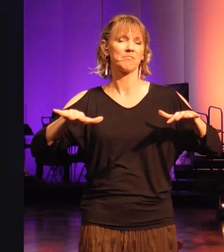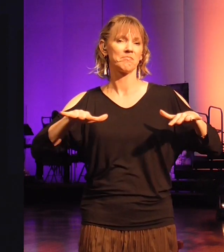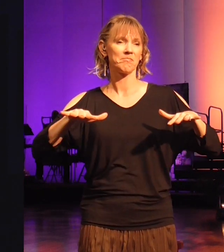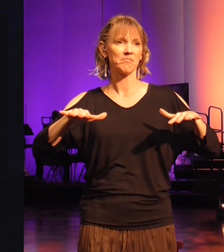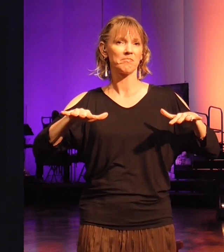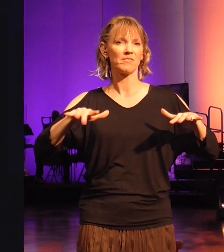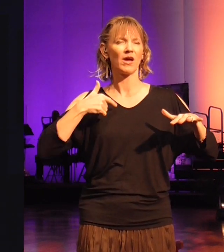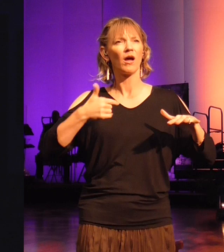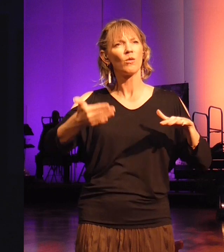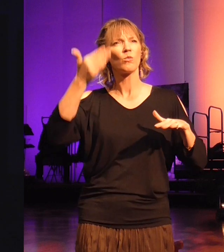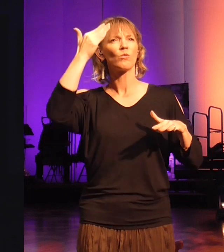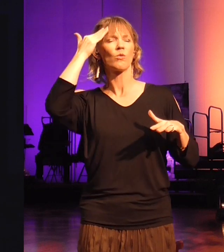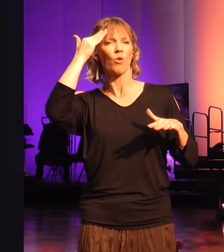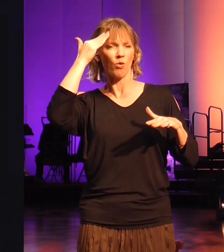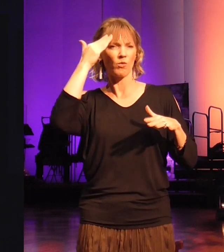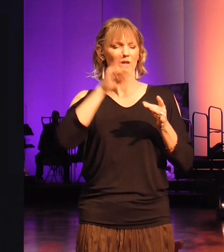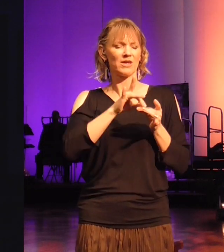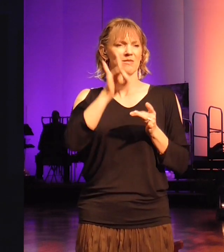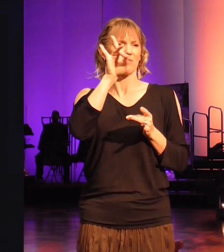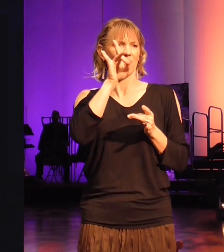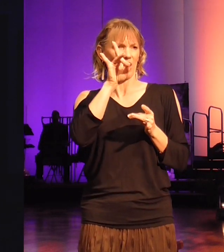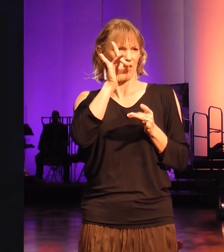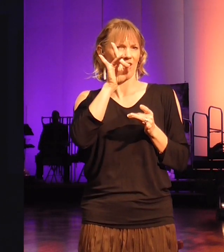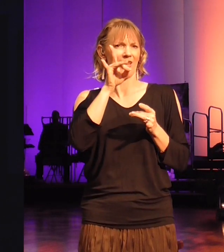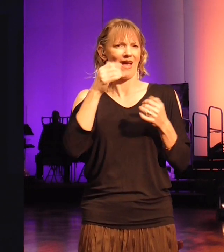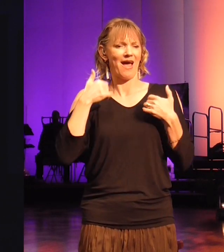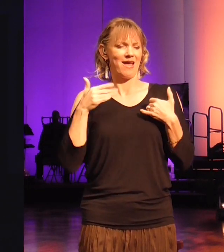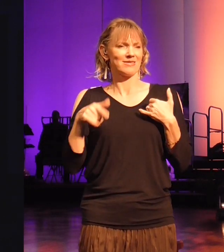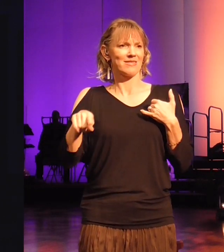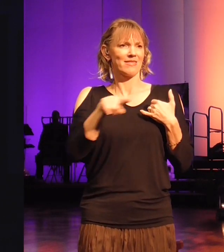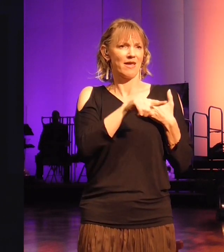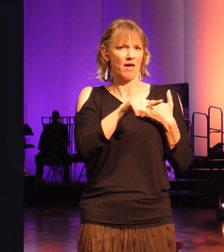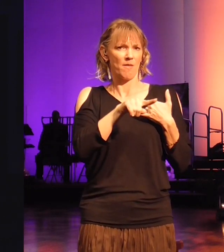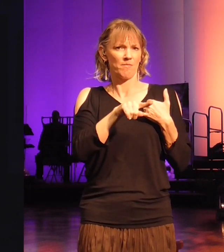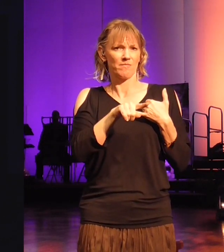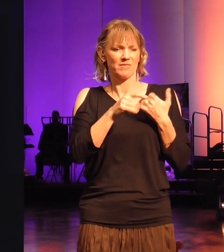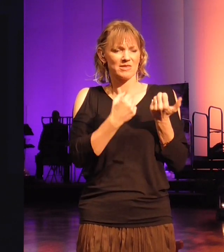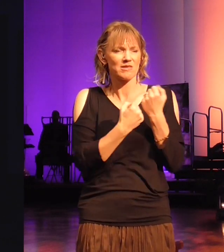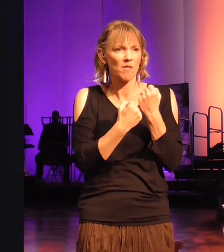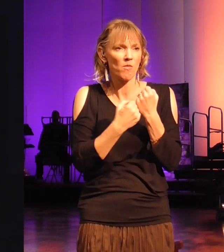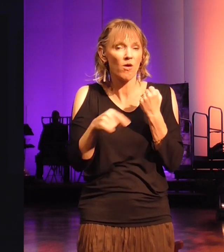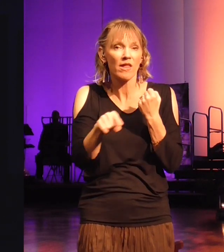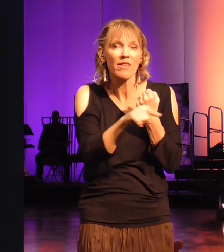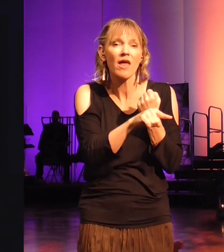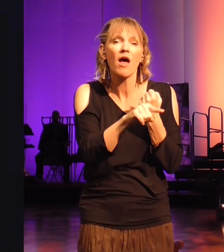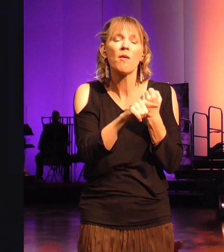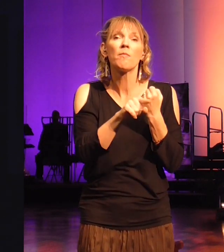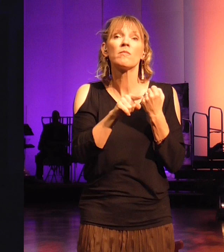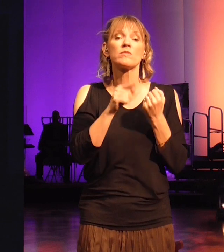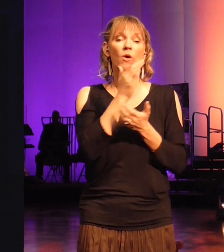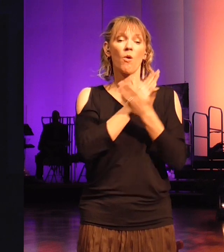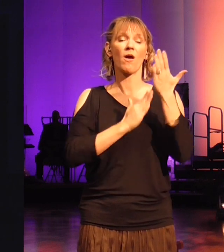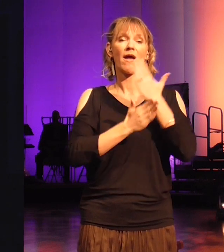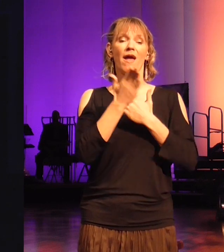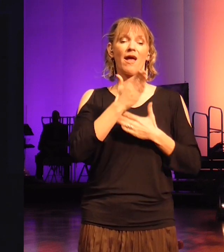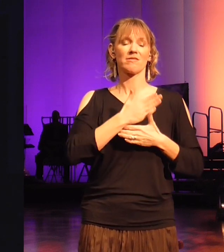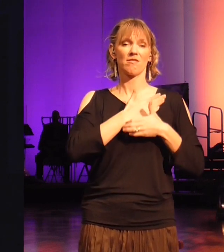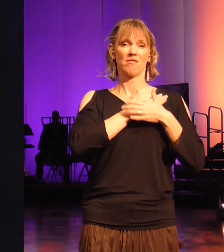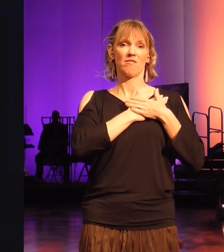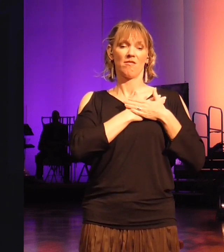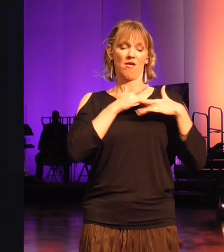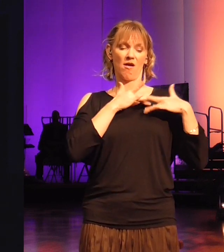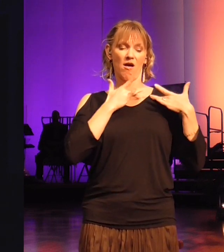them in the palm of its hand. So we place our hand on our hearts.